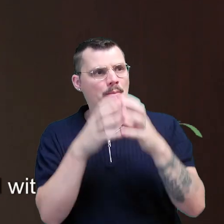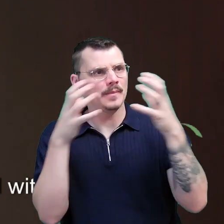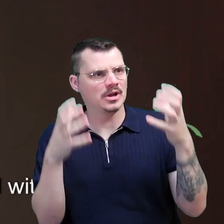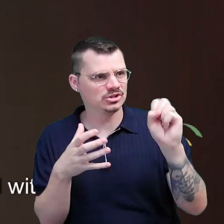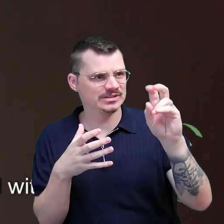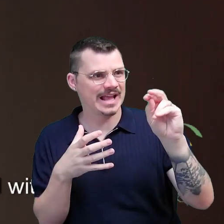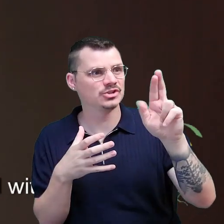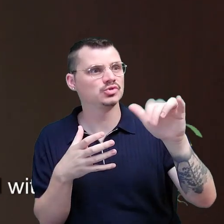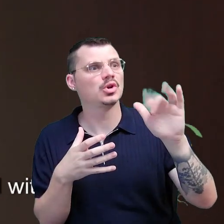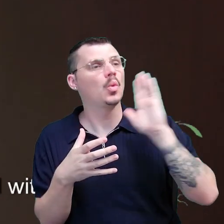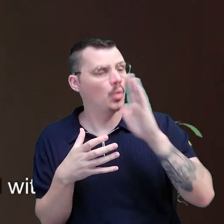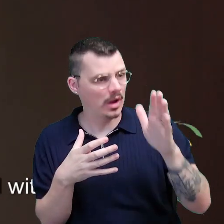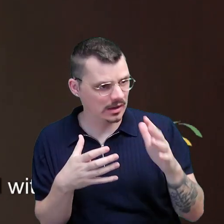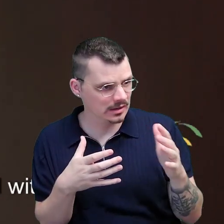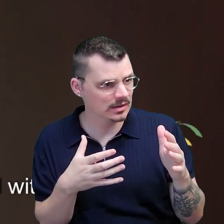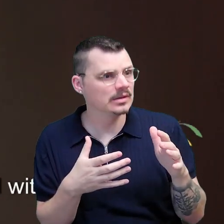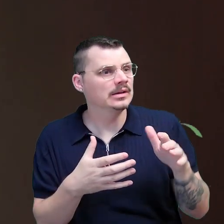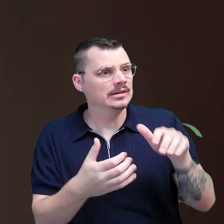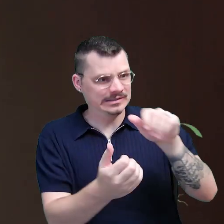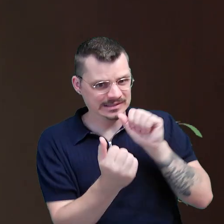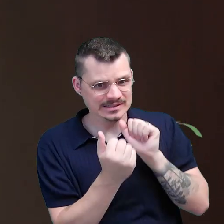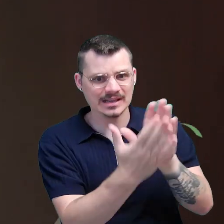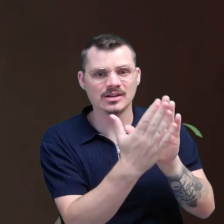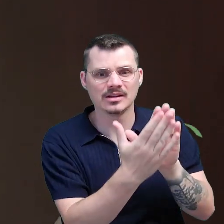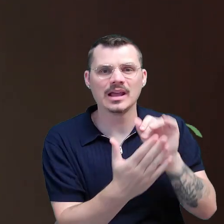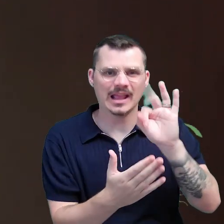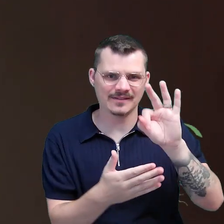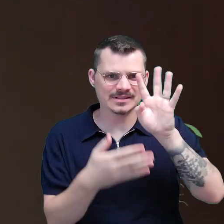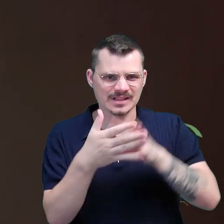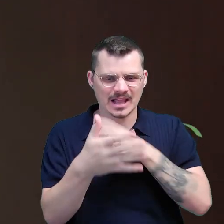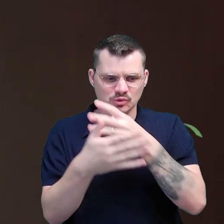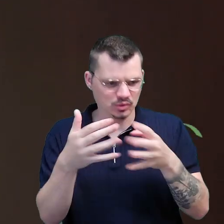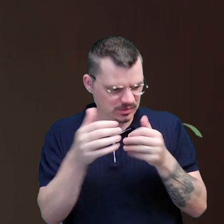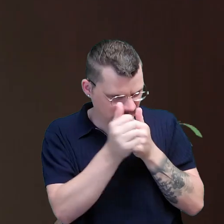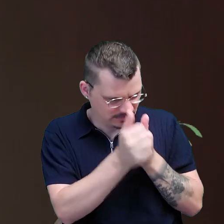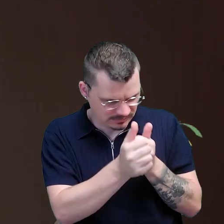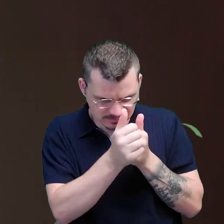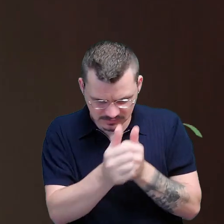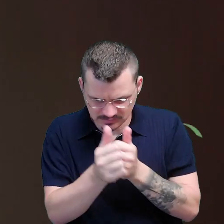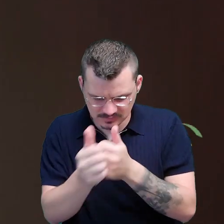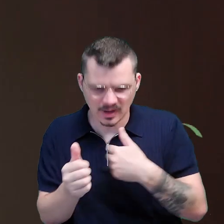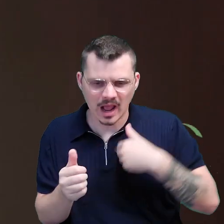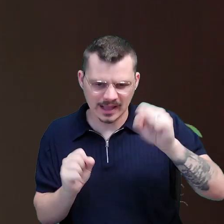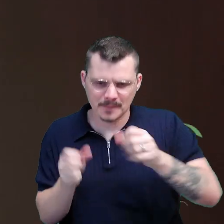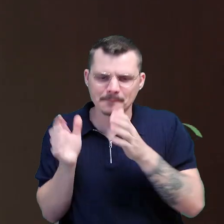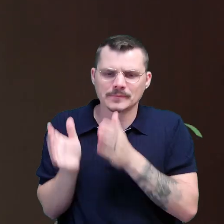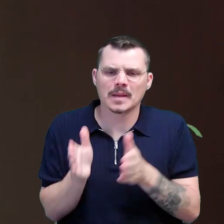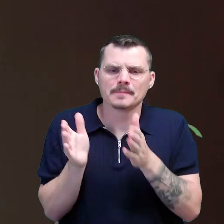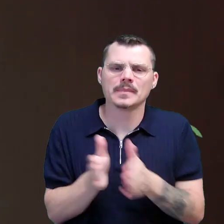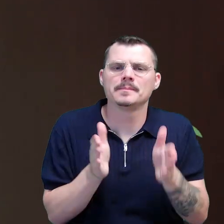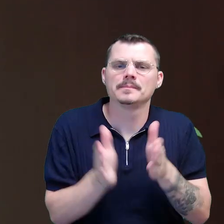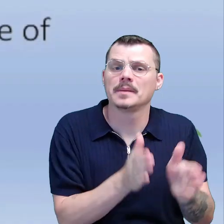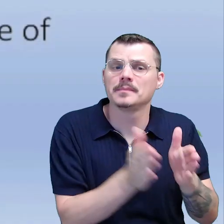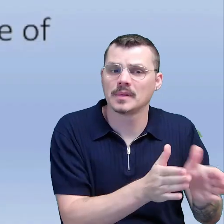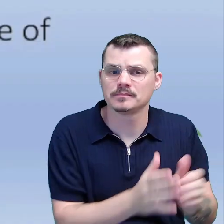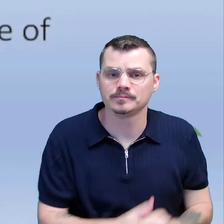sensory onslaught I'm going to have to deal with if my schedule is the way I plan it.